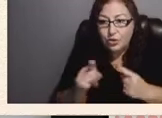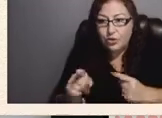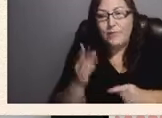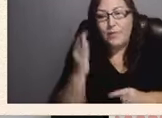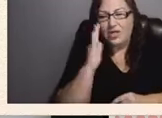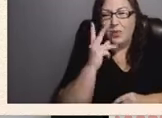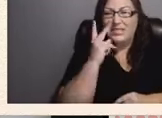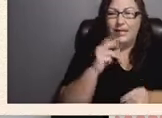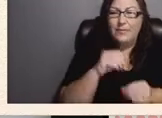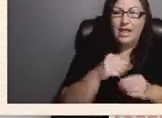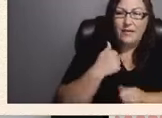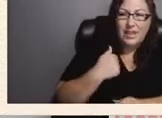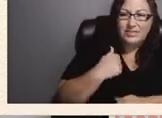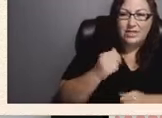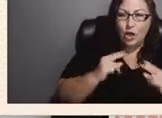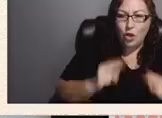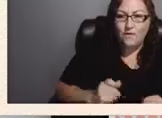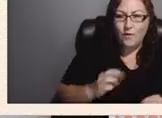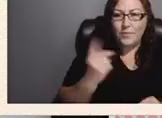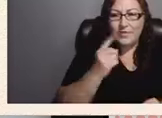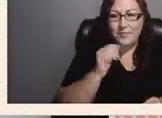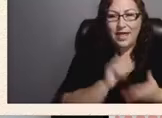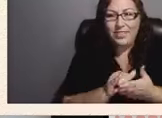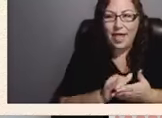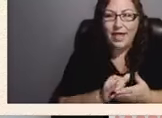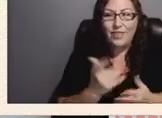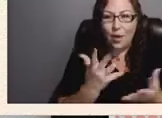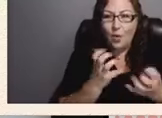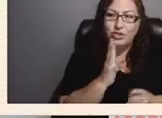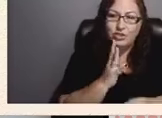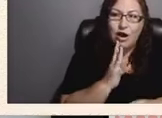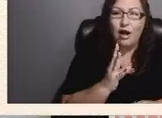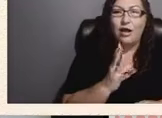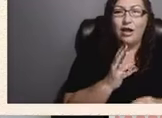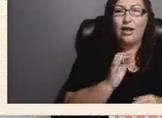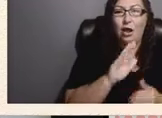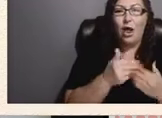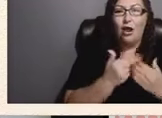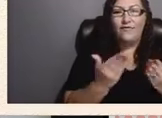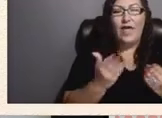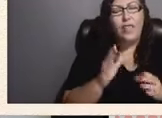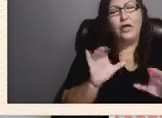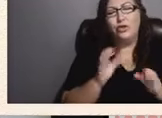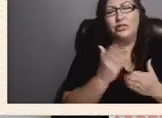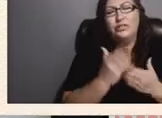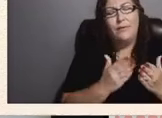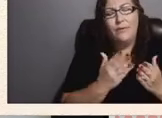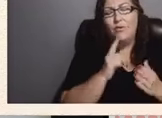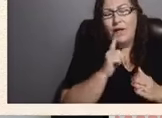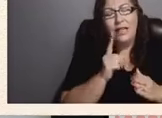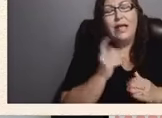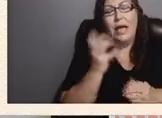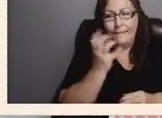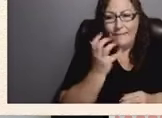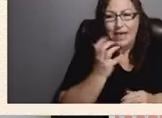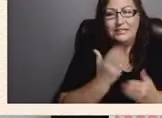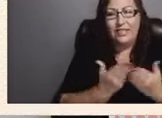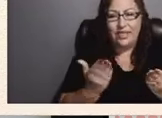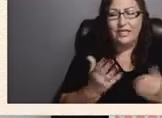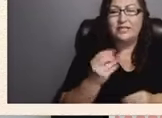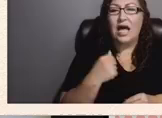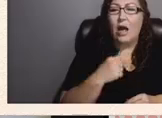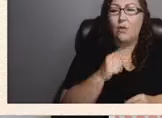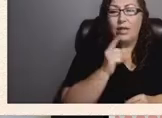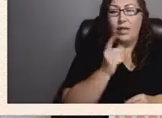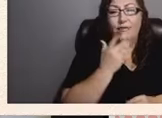military uniform or something like that, and they, want to talk and all of that. And they do some amazing things. So I've been very, very fortunate